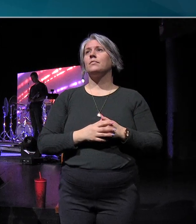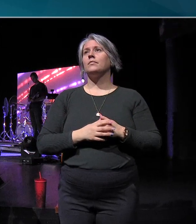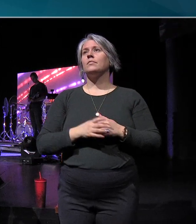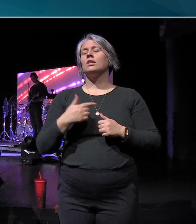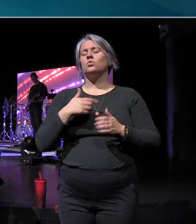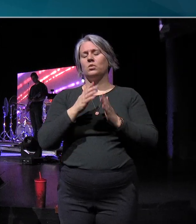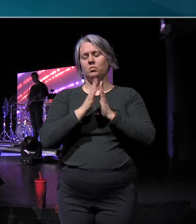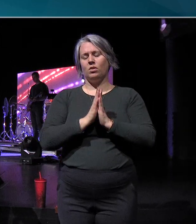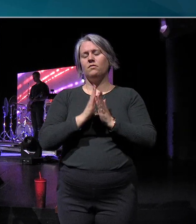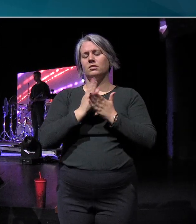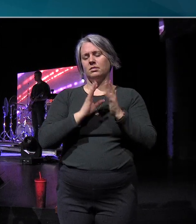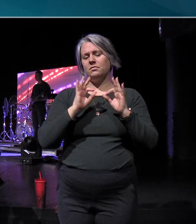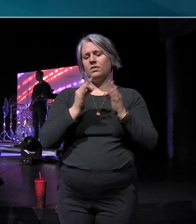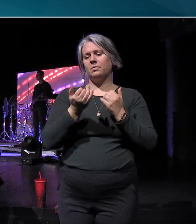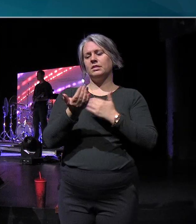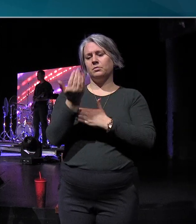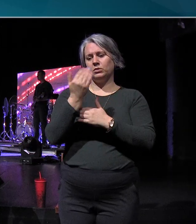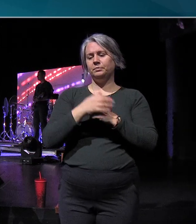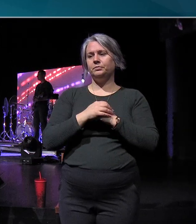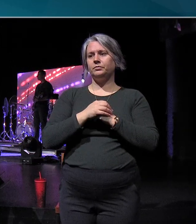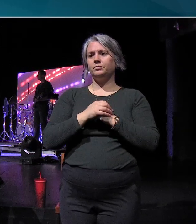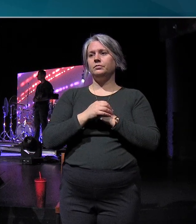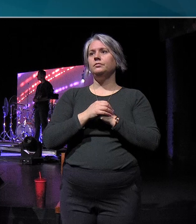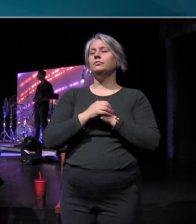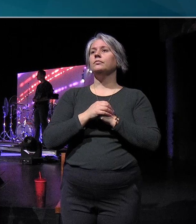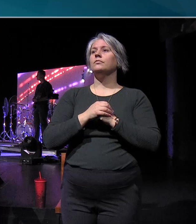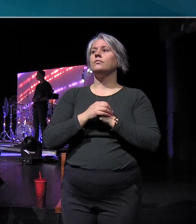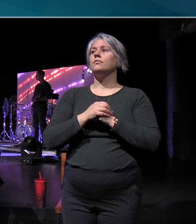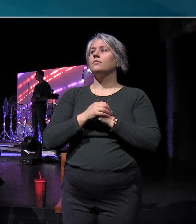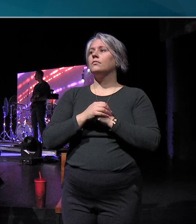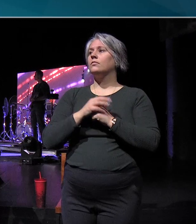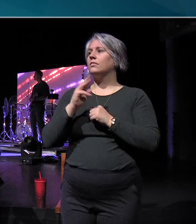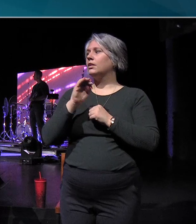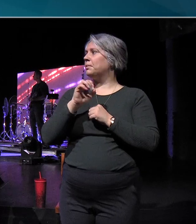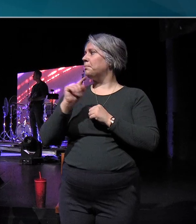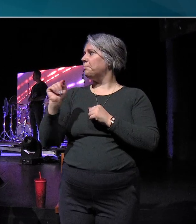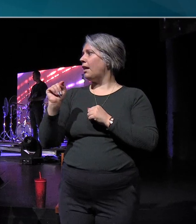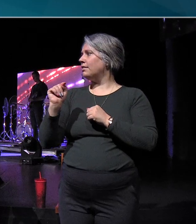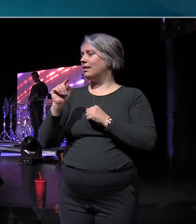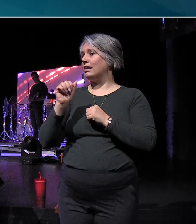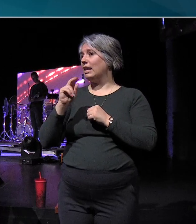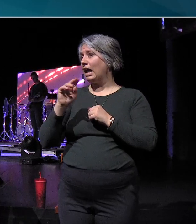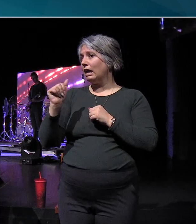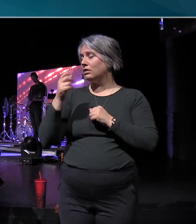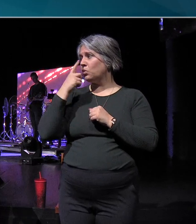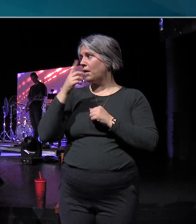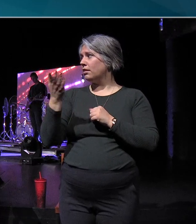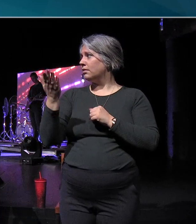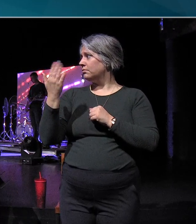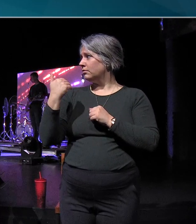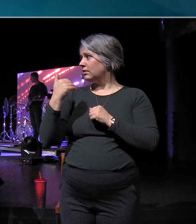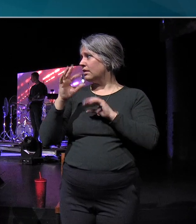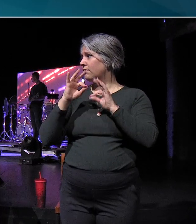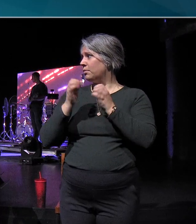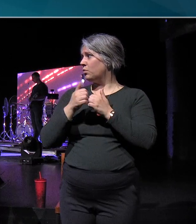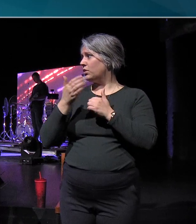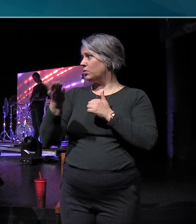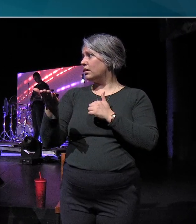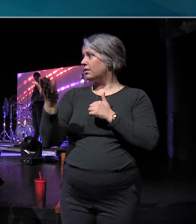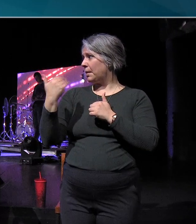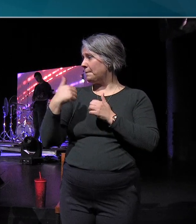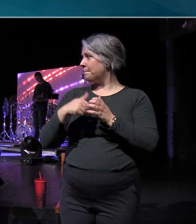couple of families here. Matt and Anna Neuswang, if you guys could come to the front. Any family members that are with you could